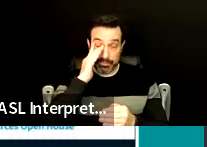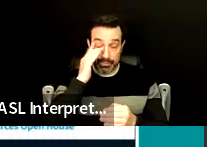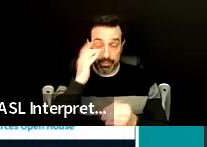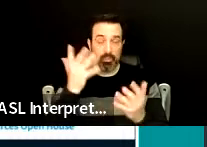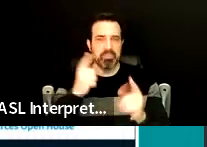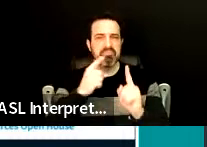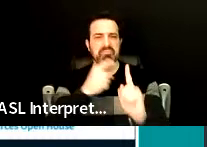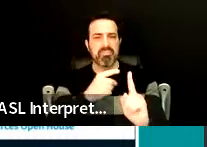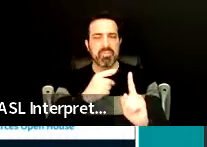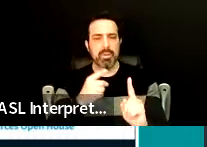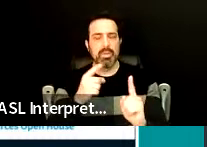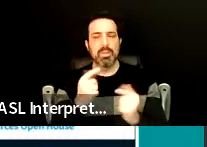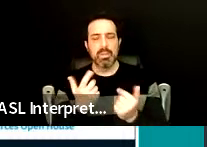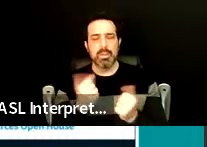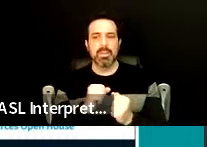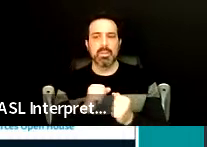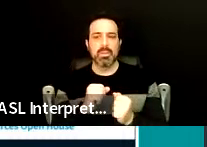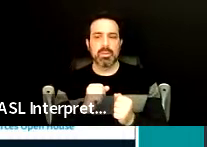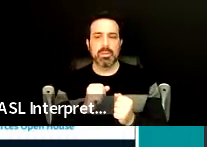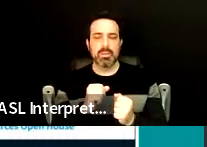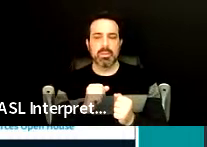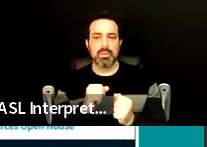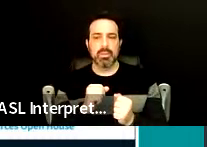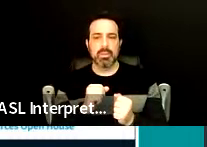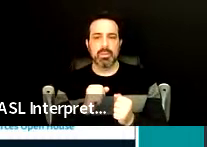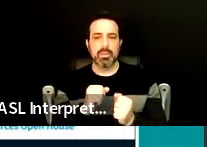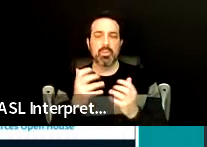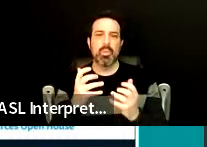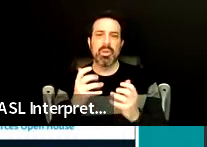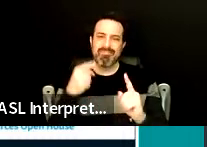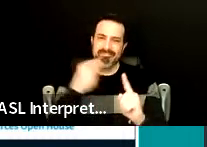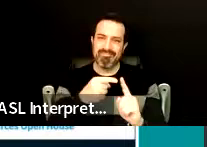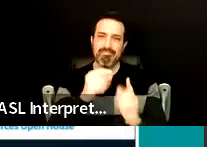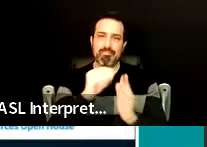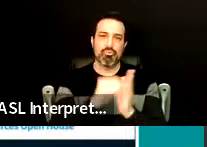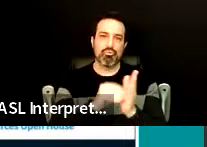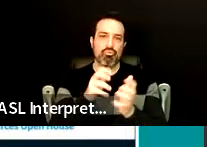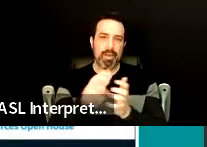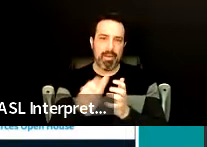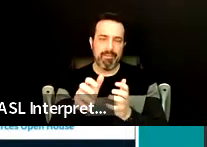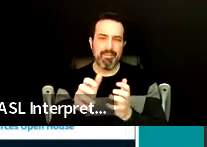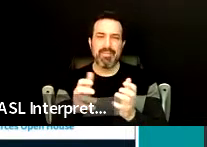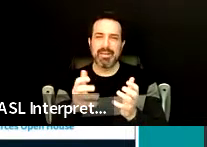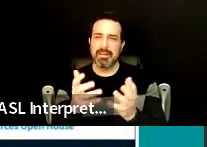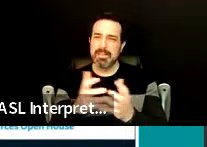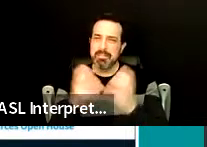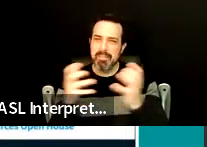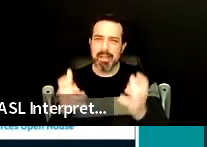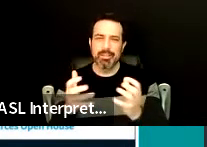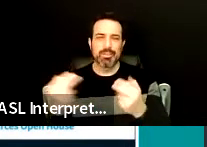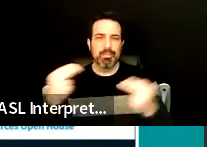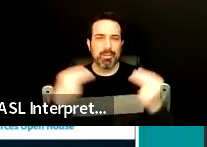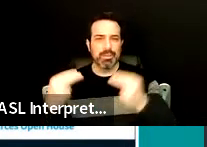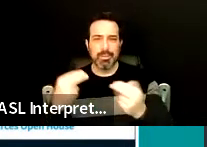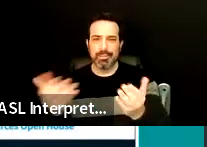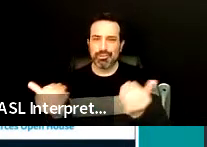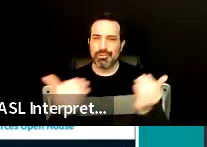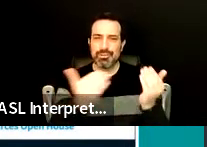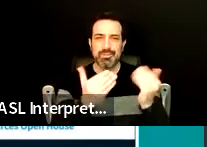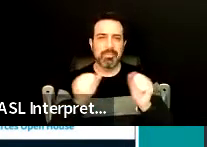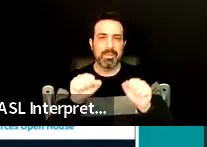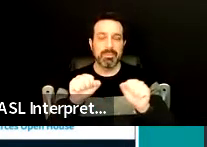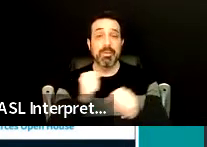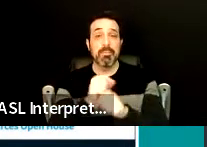to get to the draft and get as much participation as we can, make sure